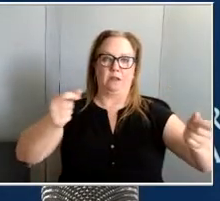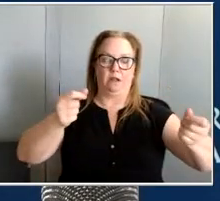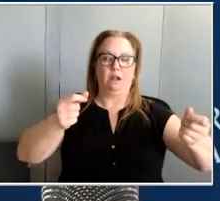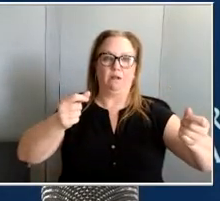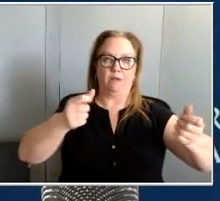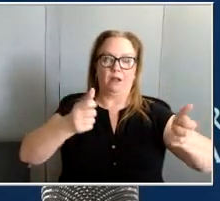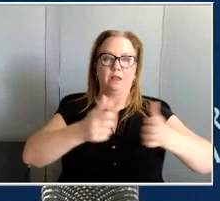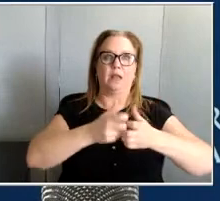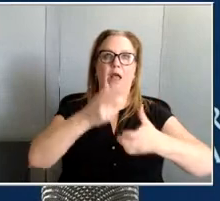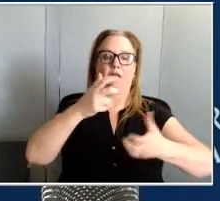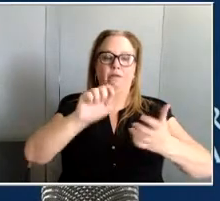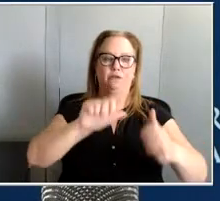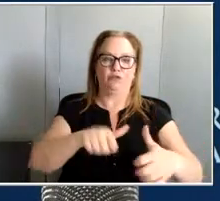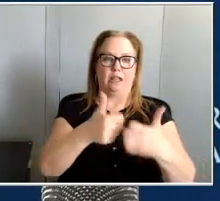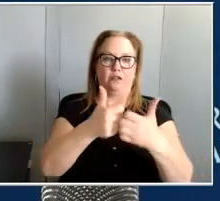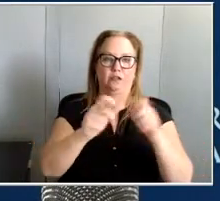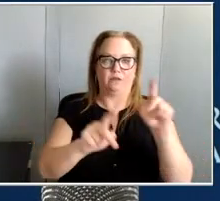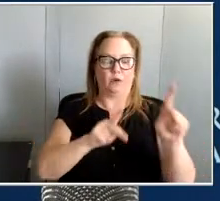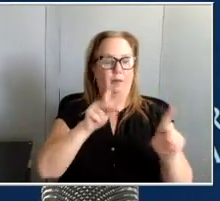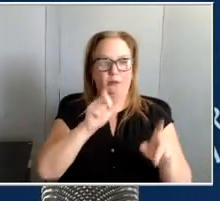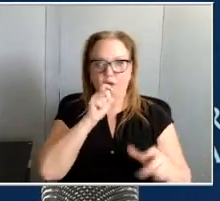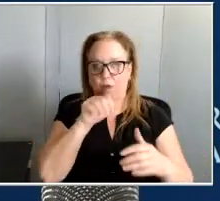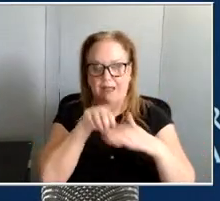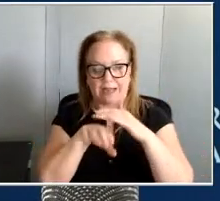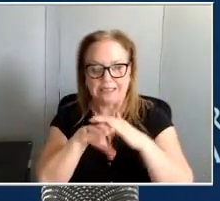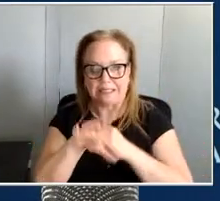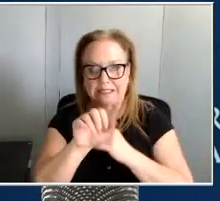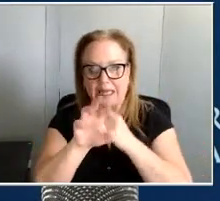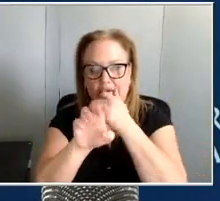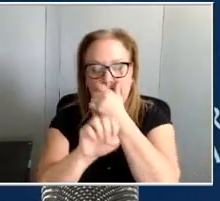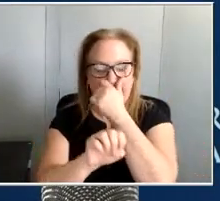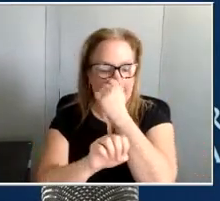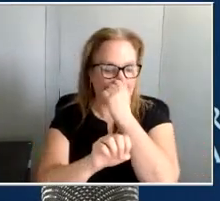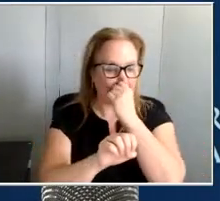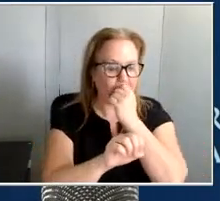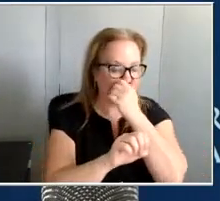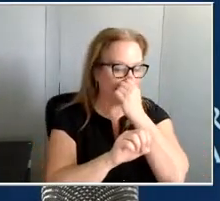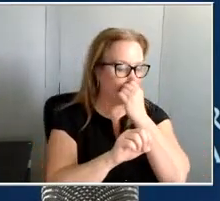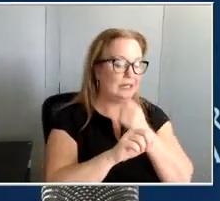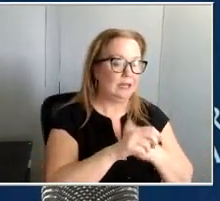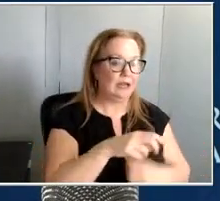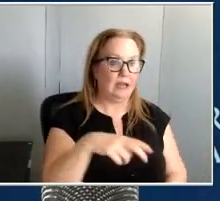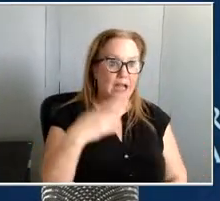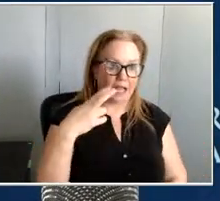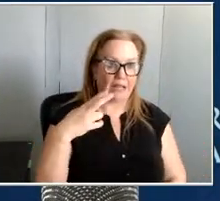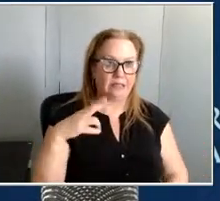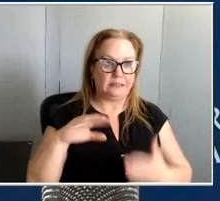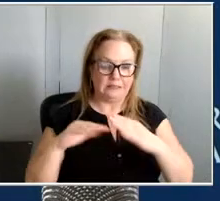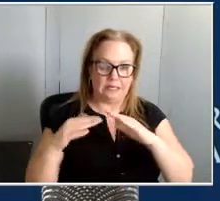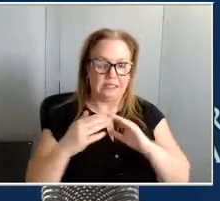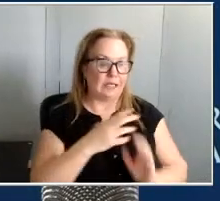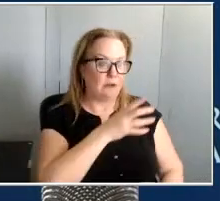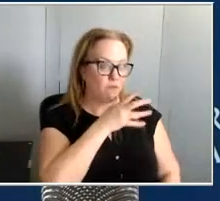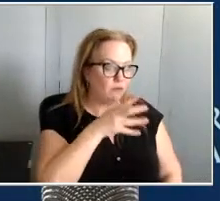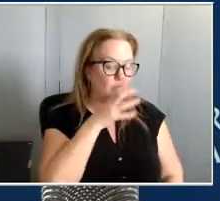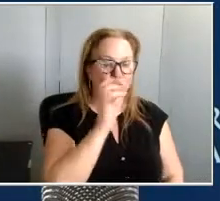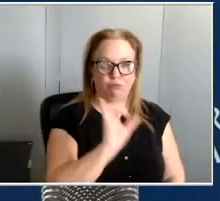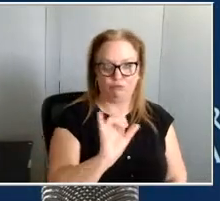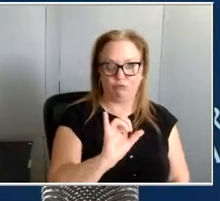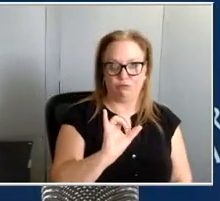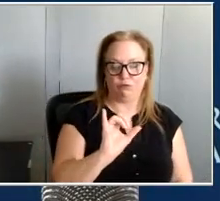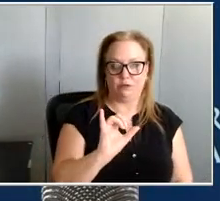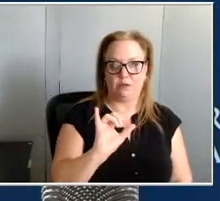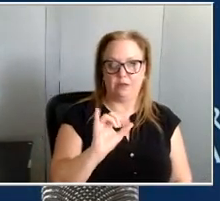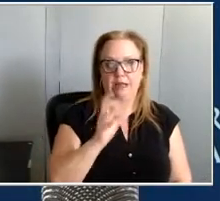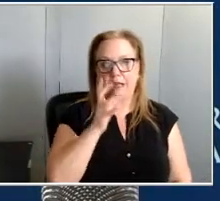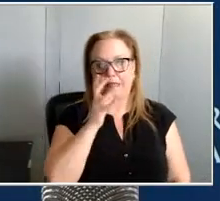challenges for those folks who don't have access to care, both highly urbanized settings as well as in rural settings, as well as the mom who's got